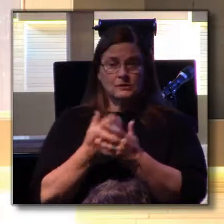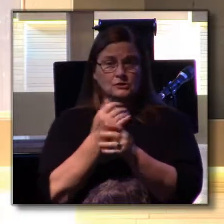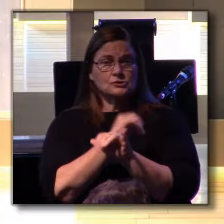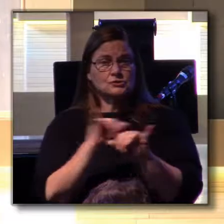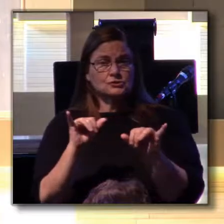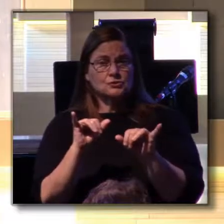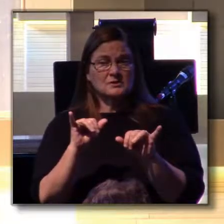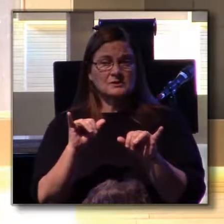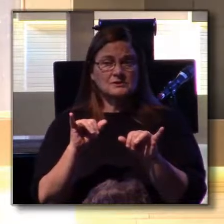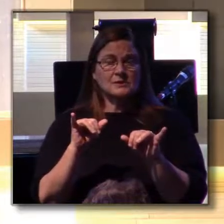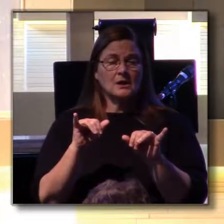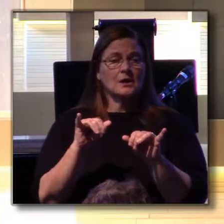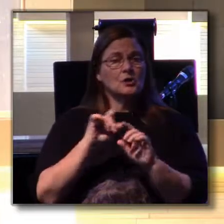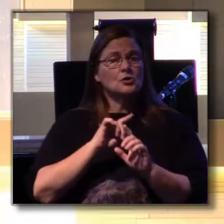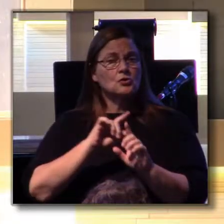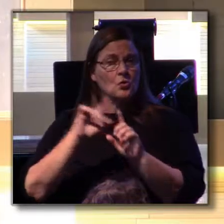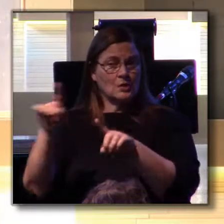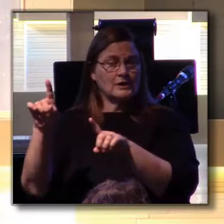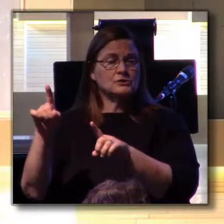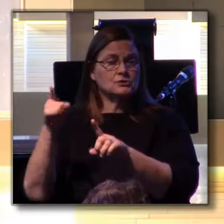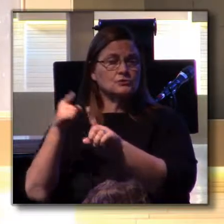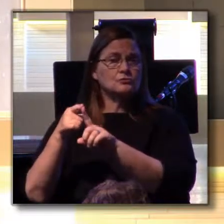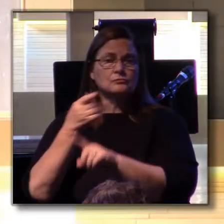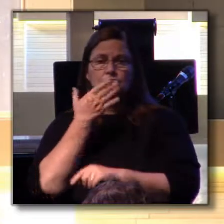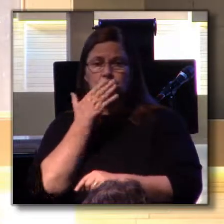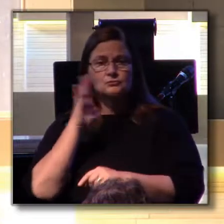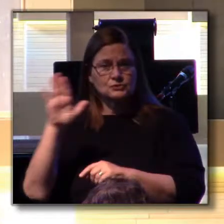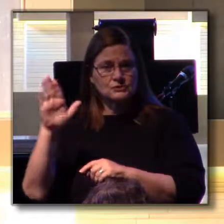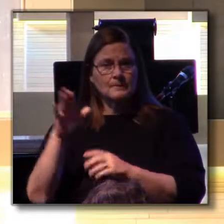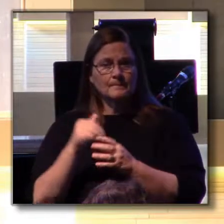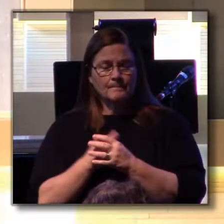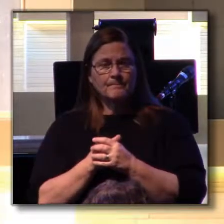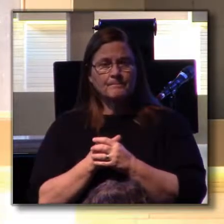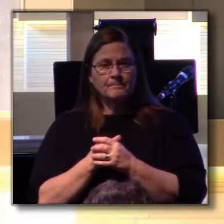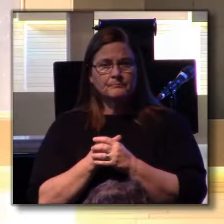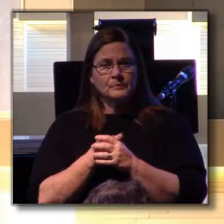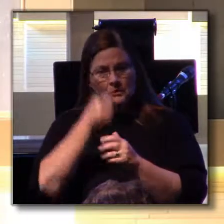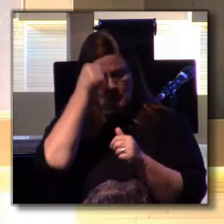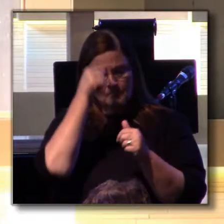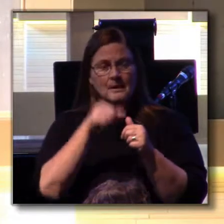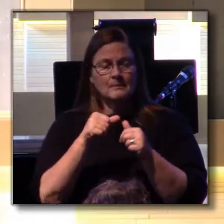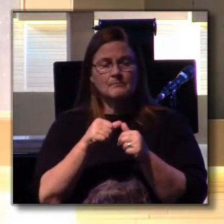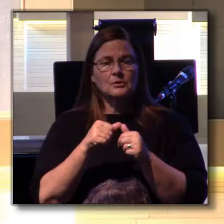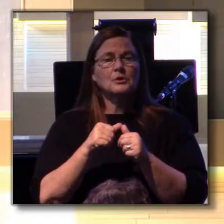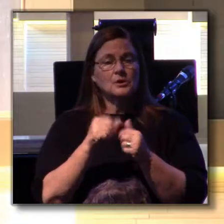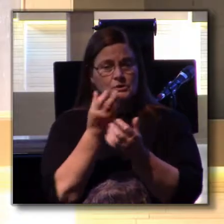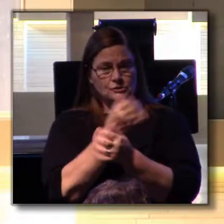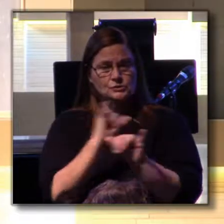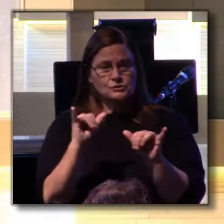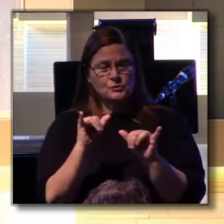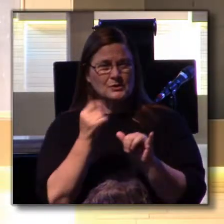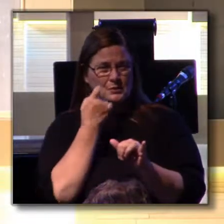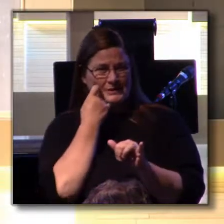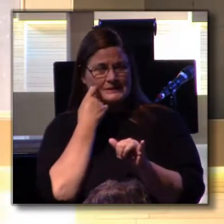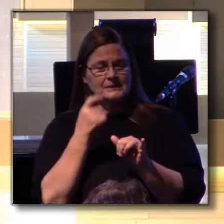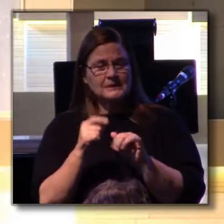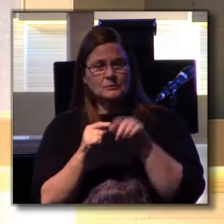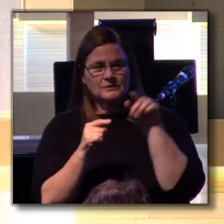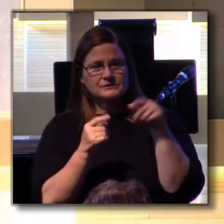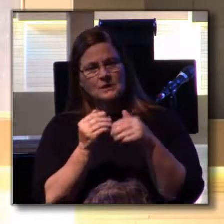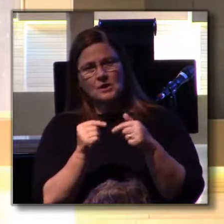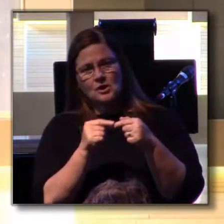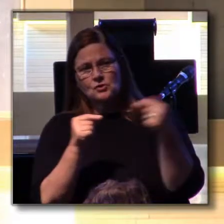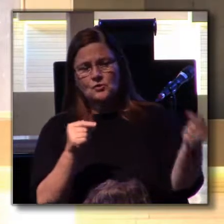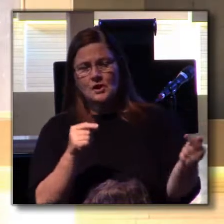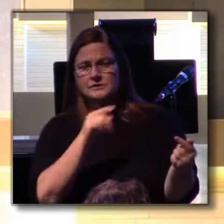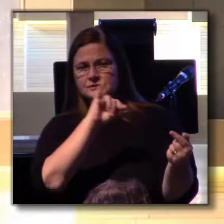way up to Jerusalem as this is taking place. Remember, he had been across the Jordan just recently in the last section, and he's